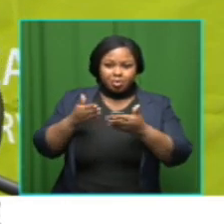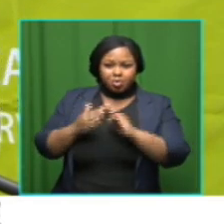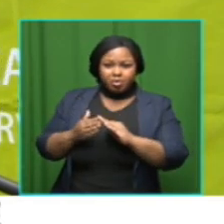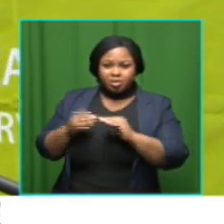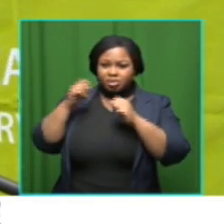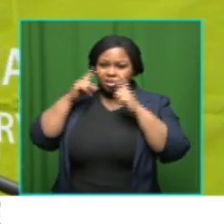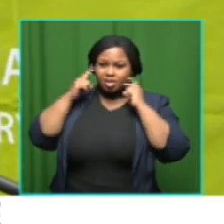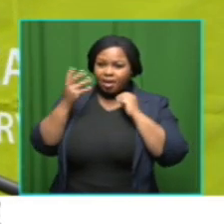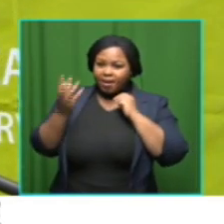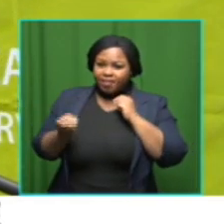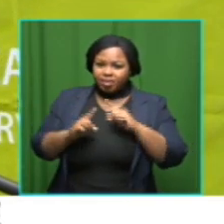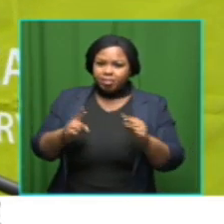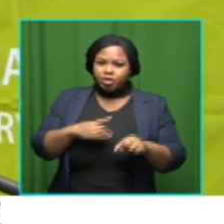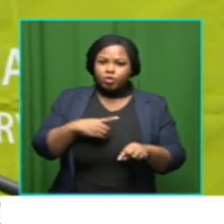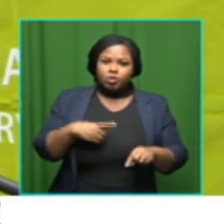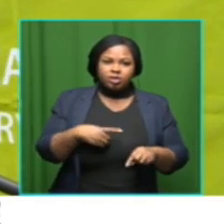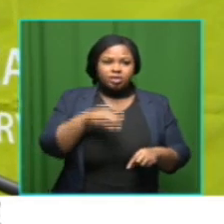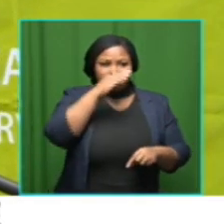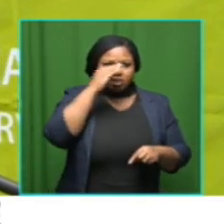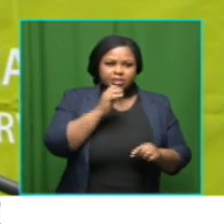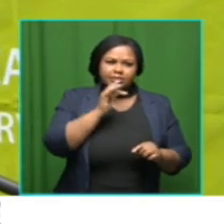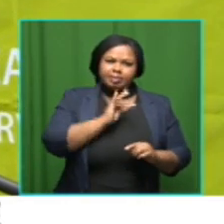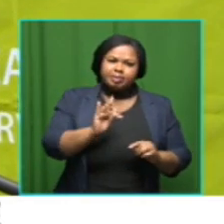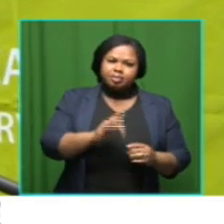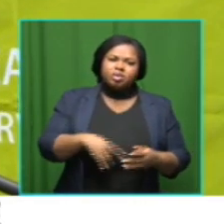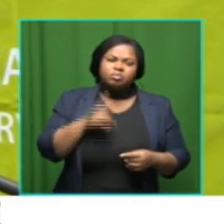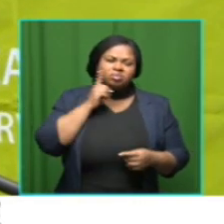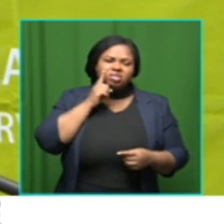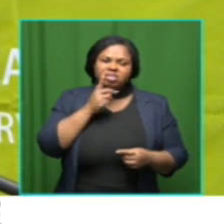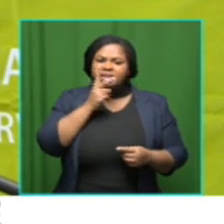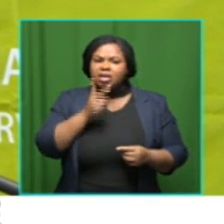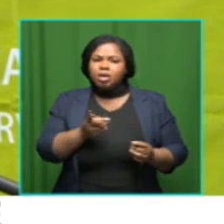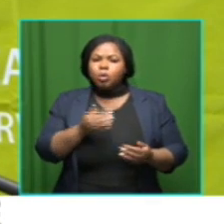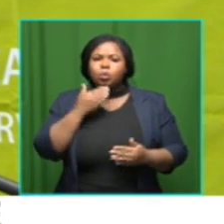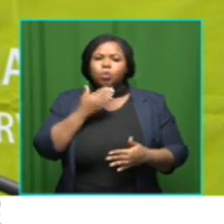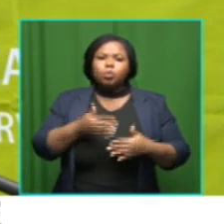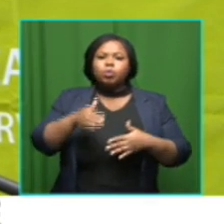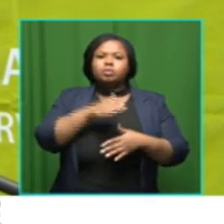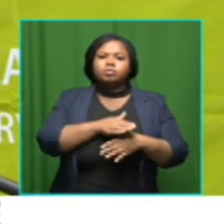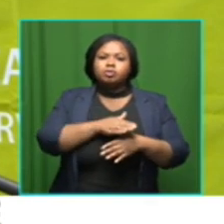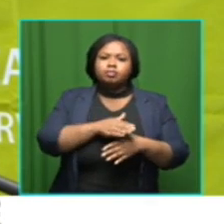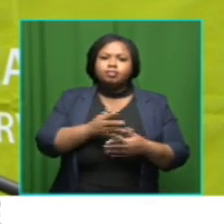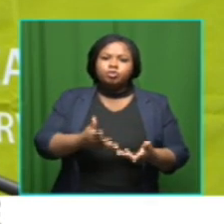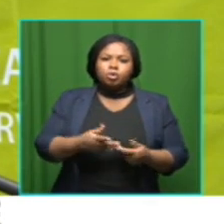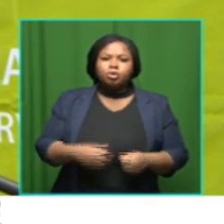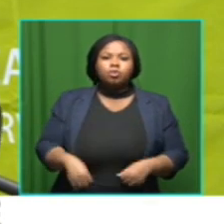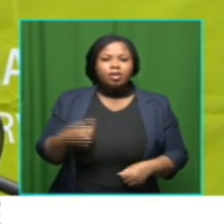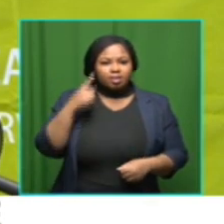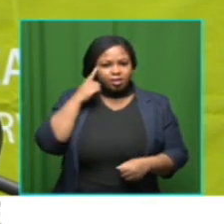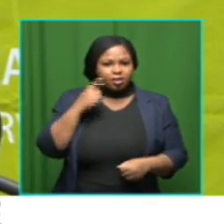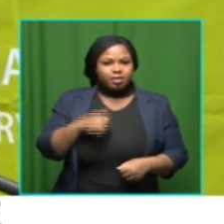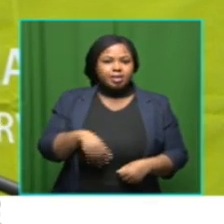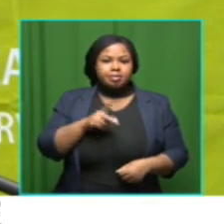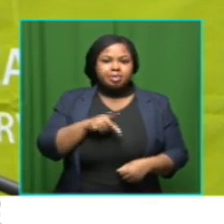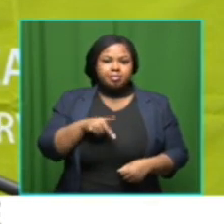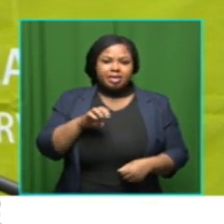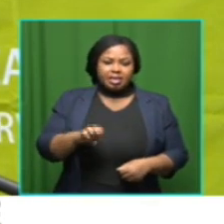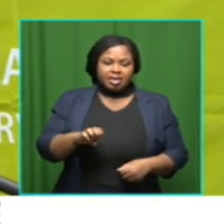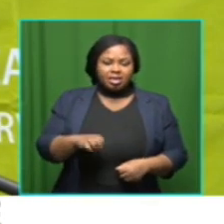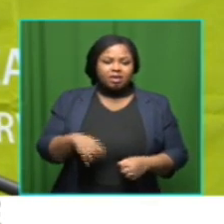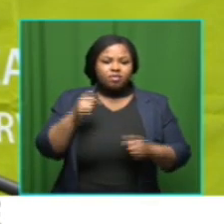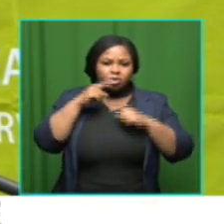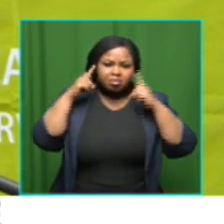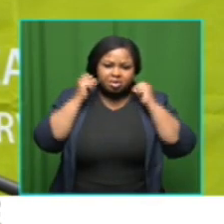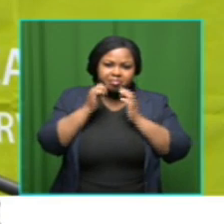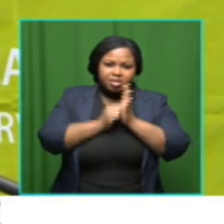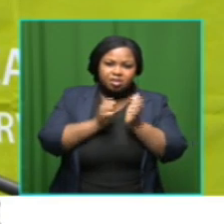a way on how we ration out the resources that we have. So we would want to keep the most of our PPEs for the health workers,